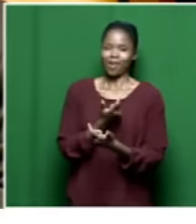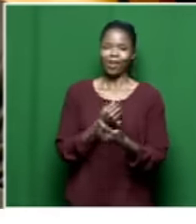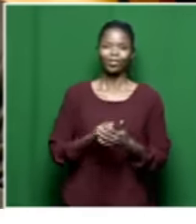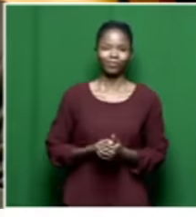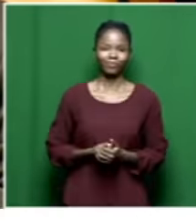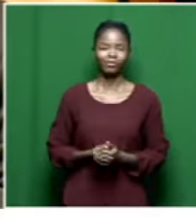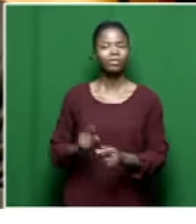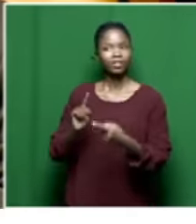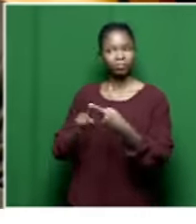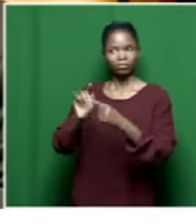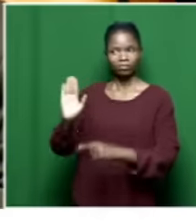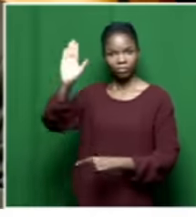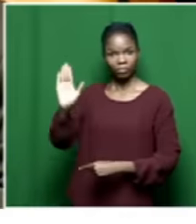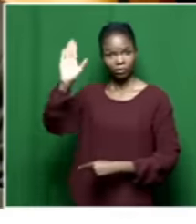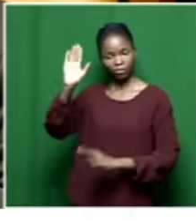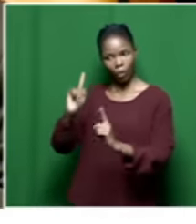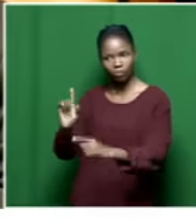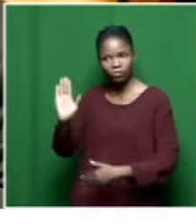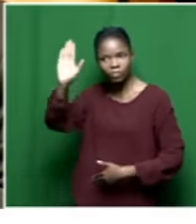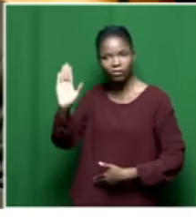On a point of order, Speaker.